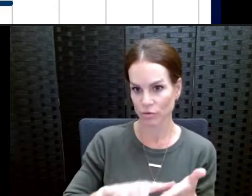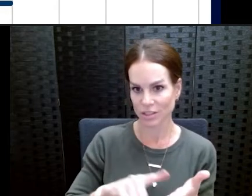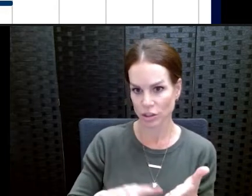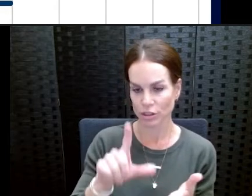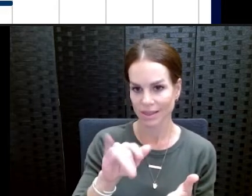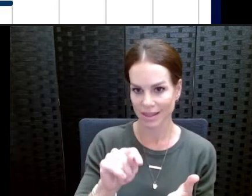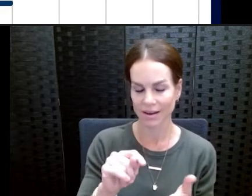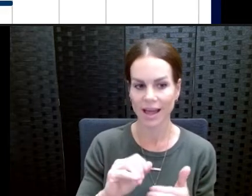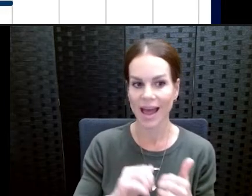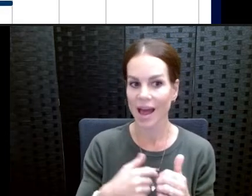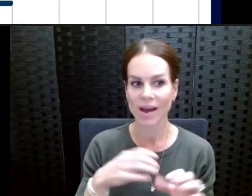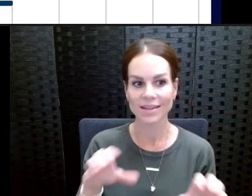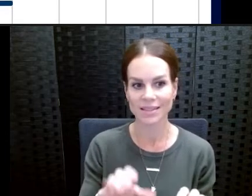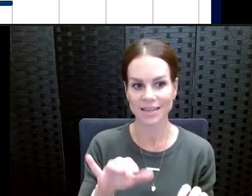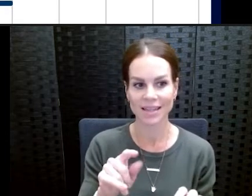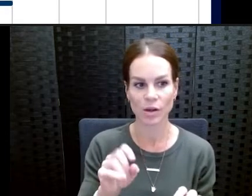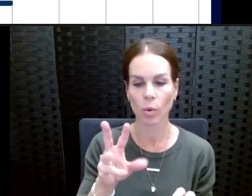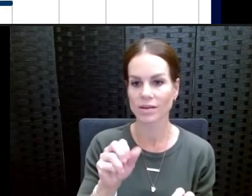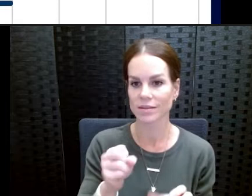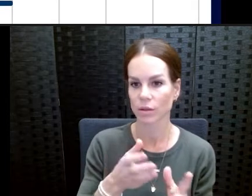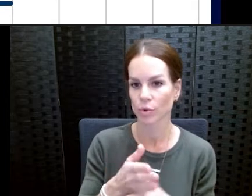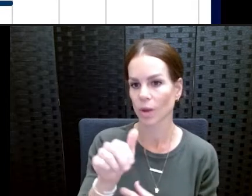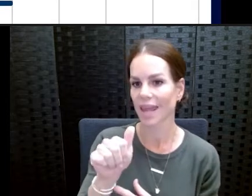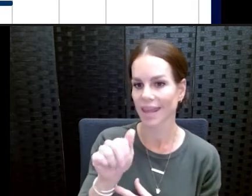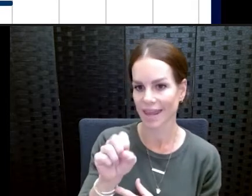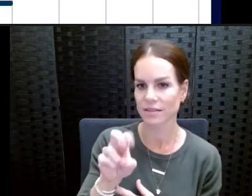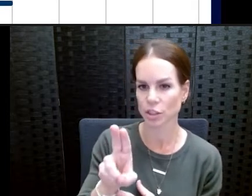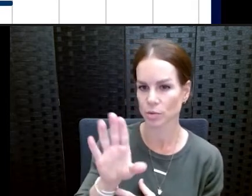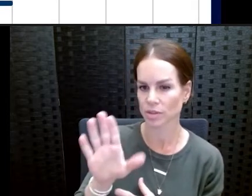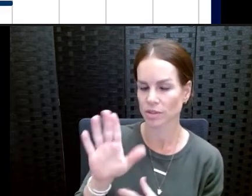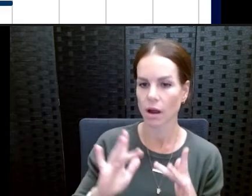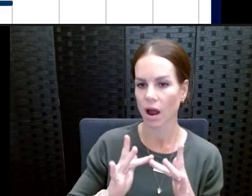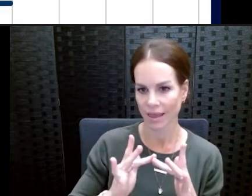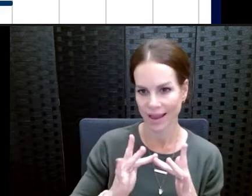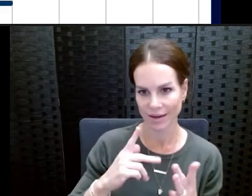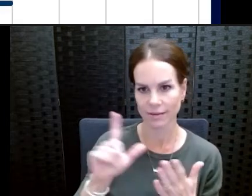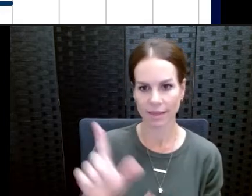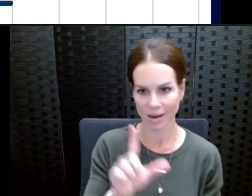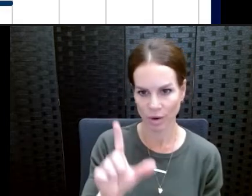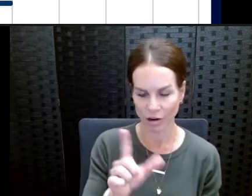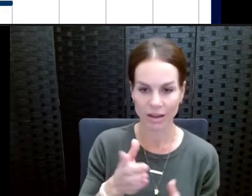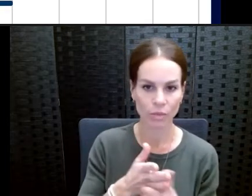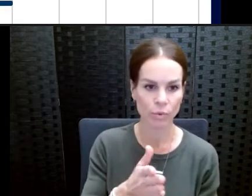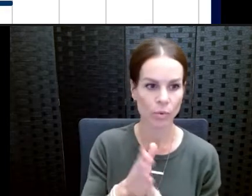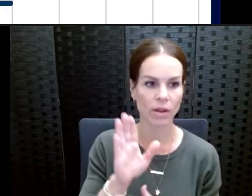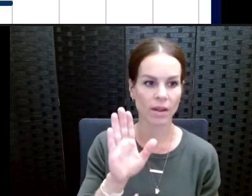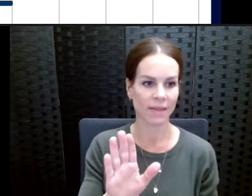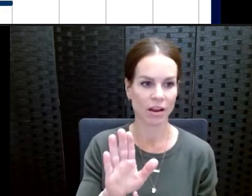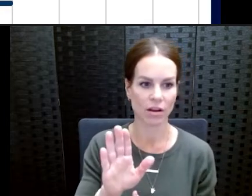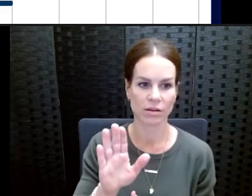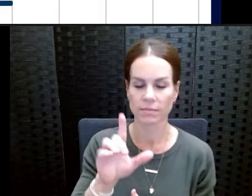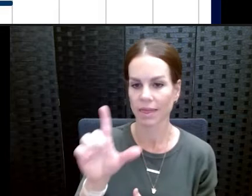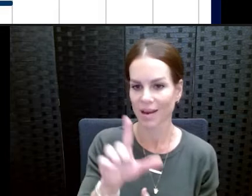words, those keywords. So for my research, I did, I actually used the ASU